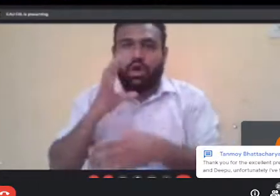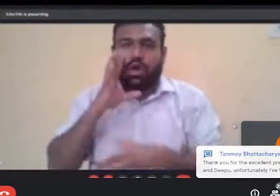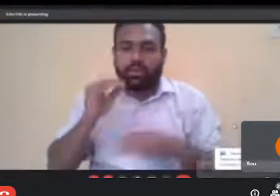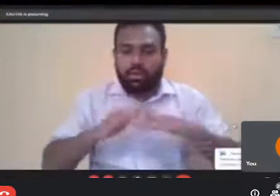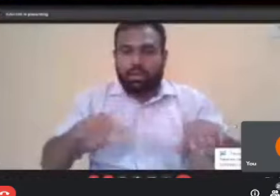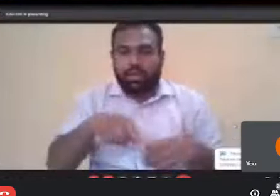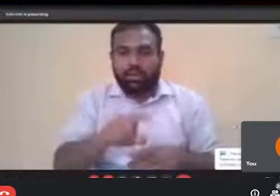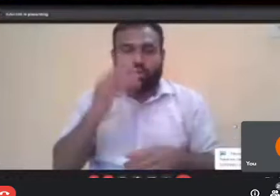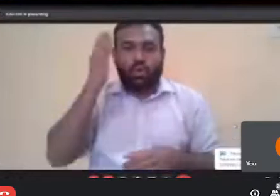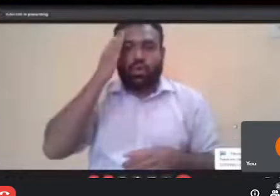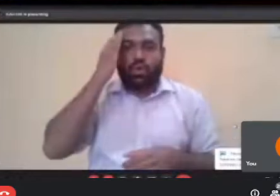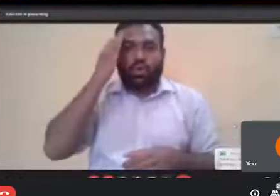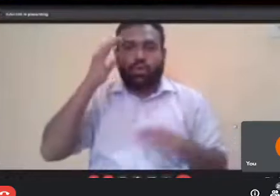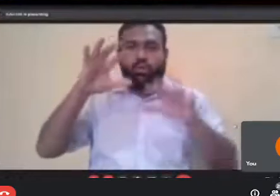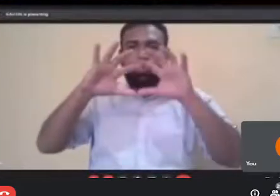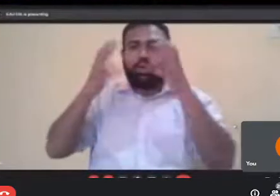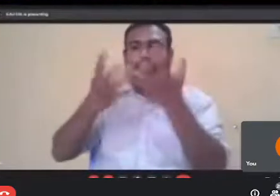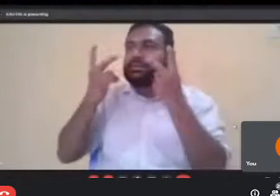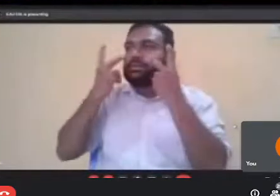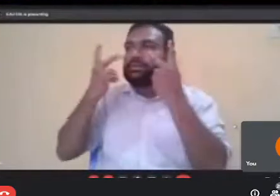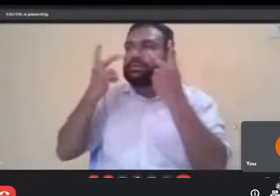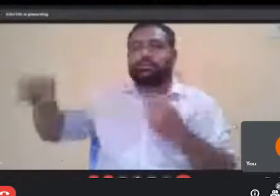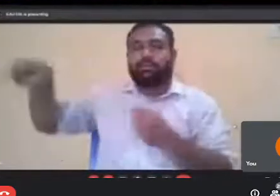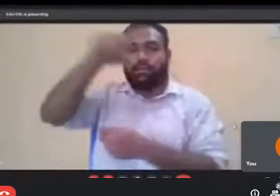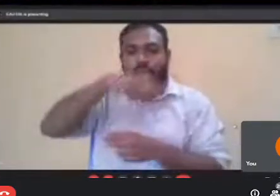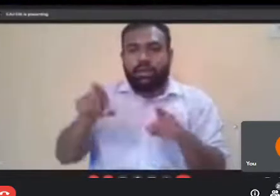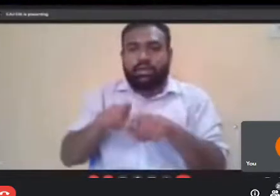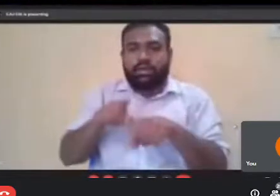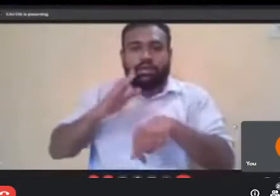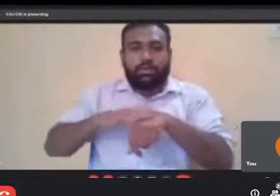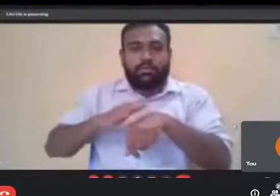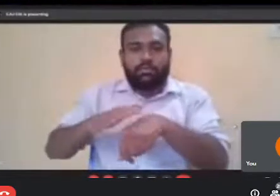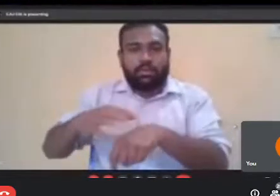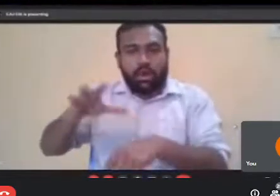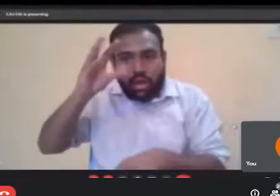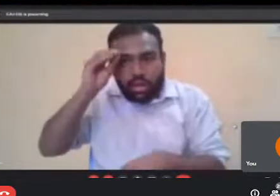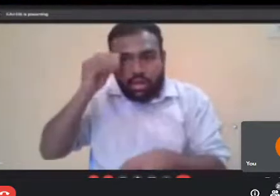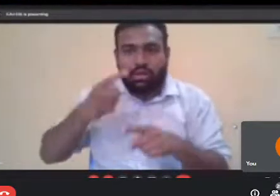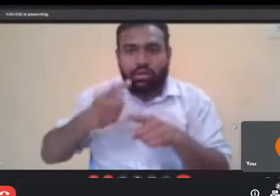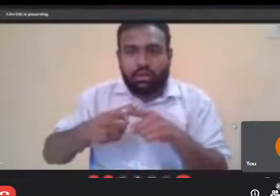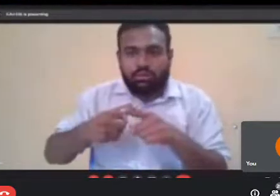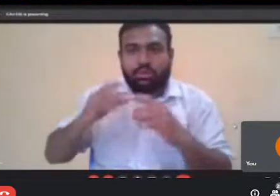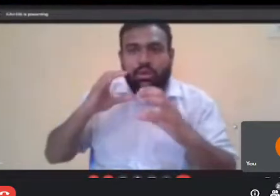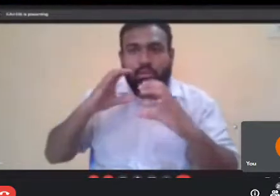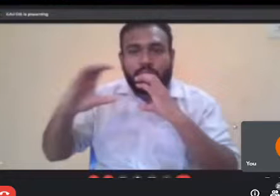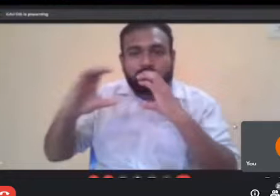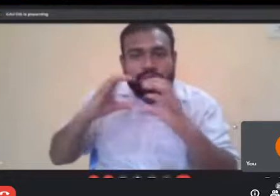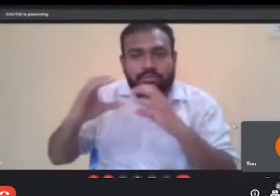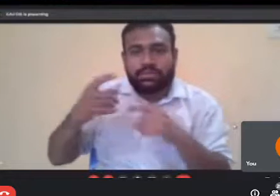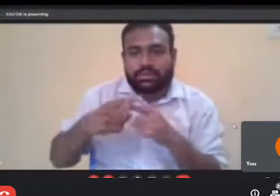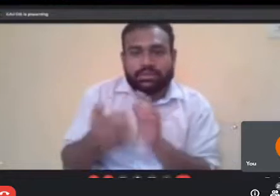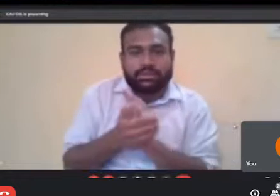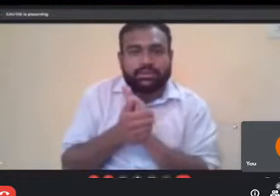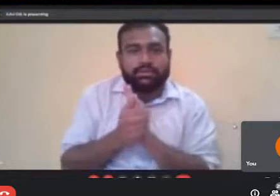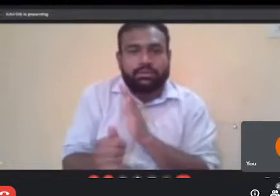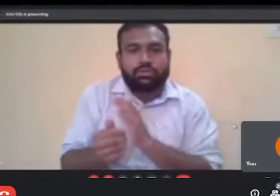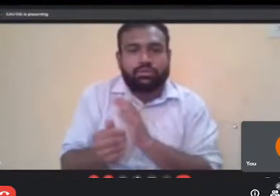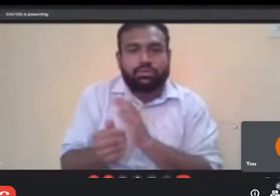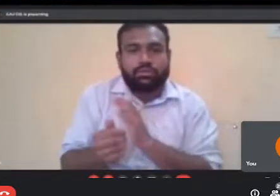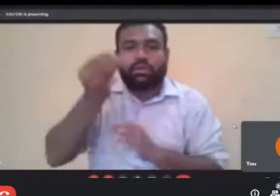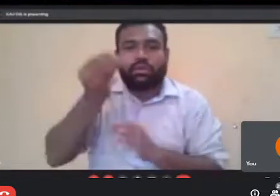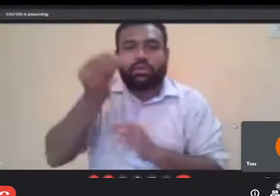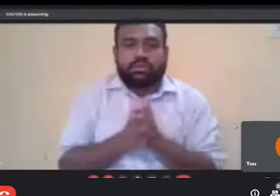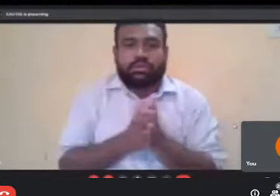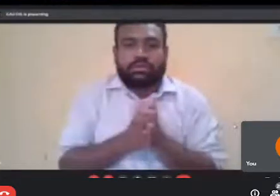also apply that in school, where the child, that image or that iconic thing in your head is there concrete. And this